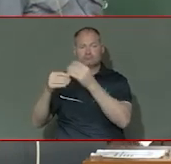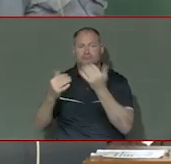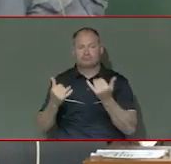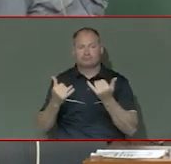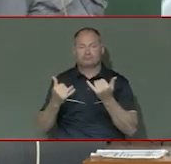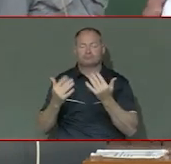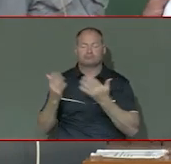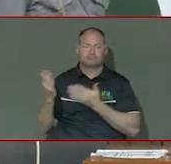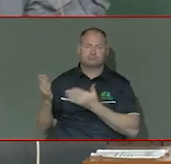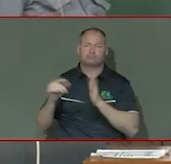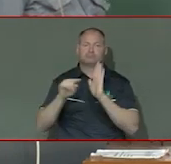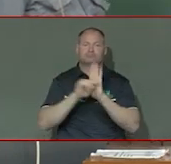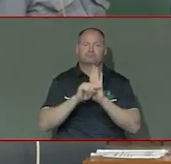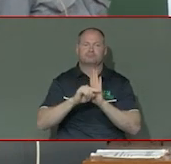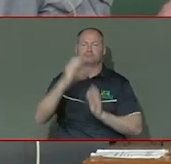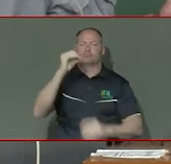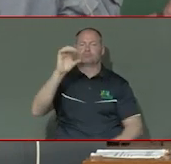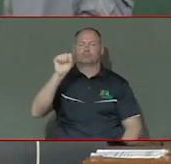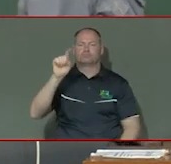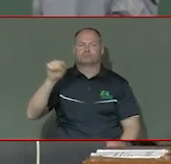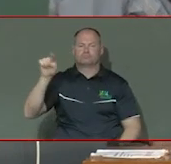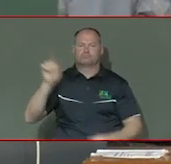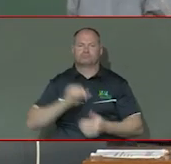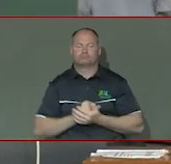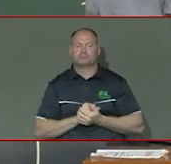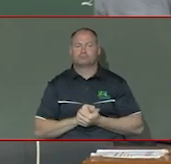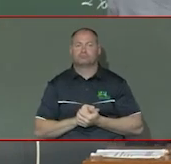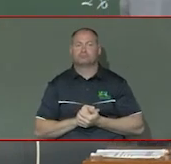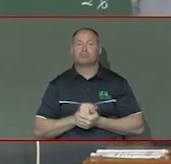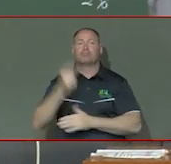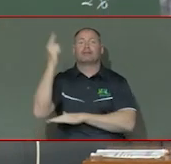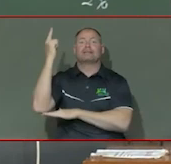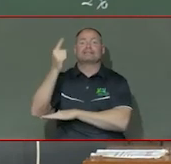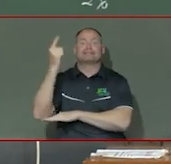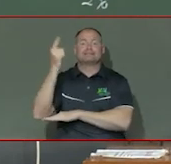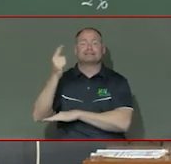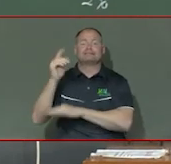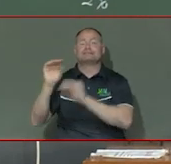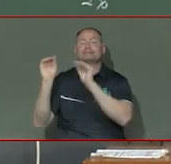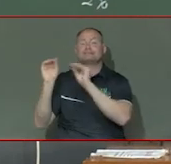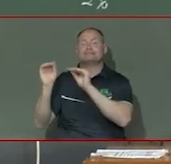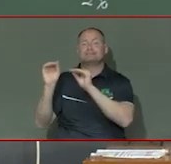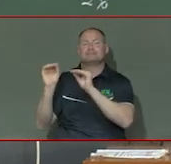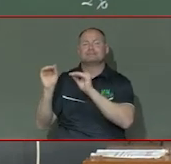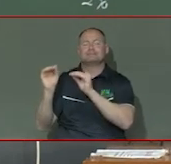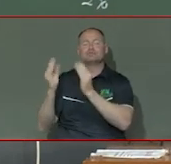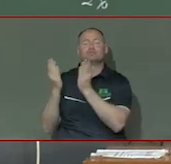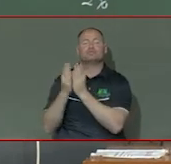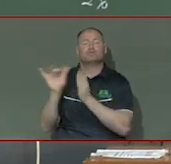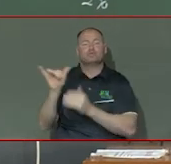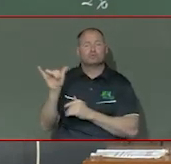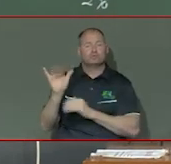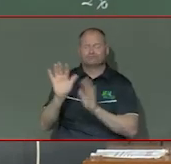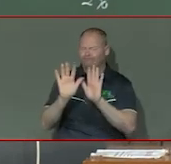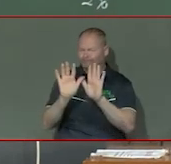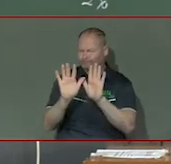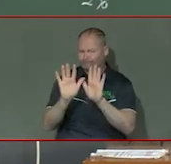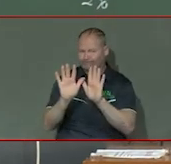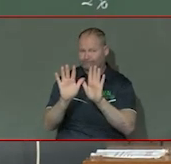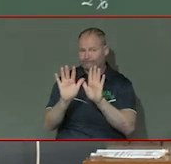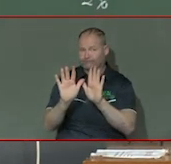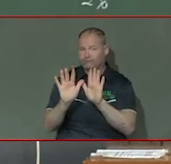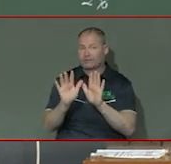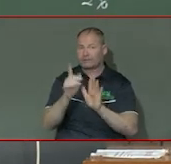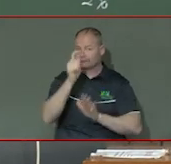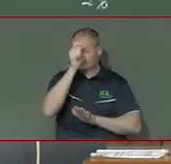cos theta. However, some teachers teach, now I'm not going to ask which schools, it's not in the